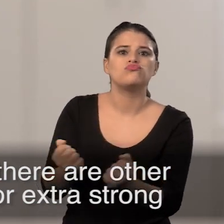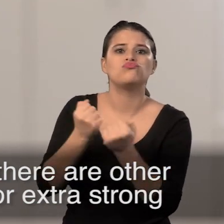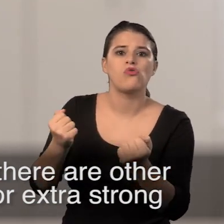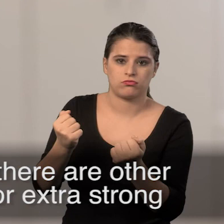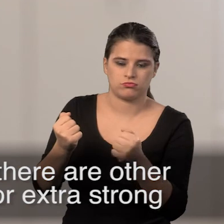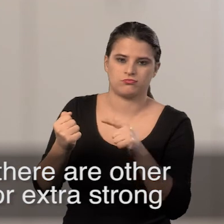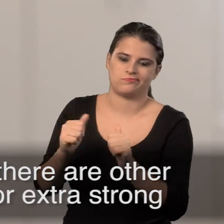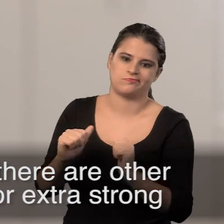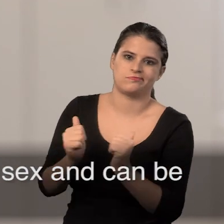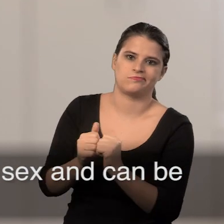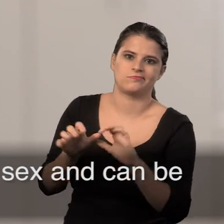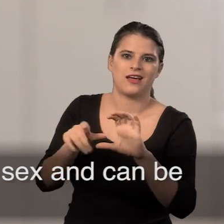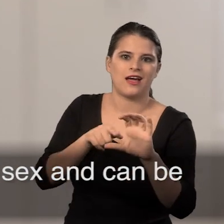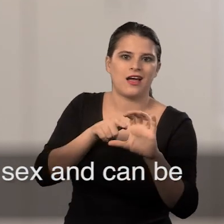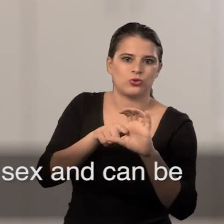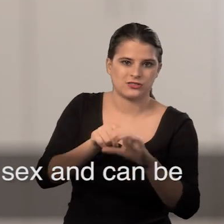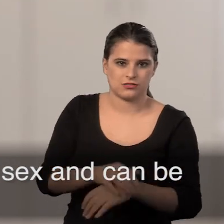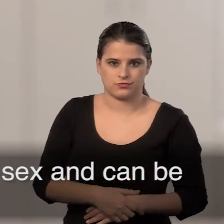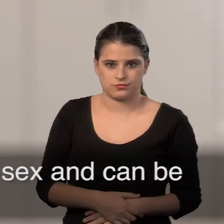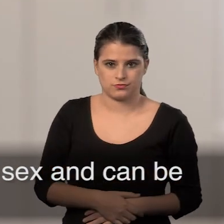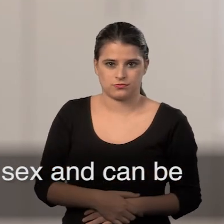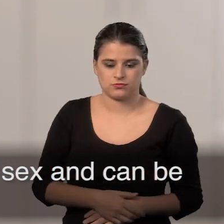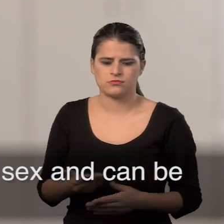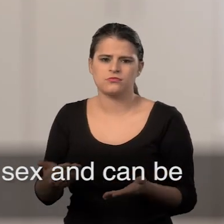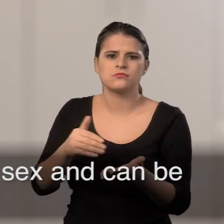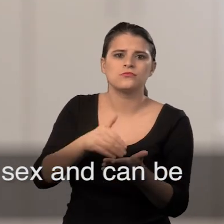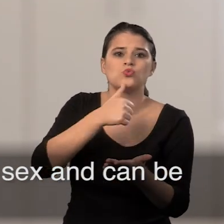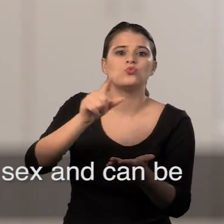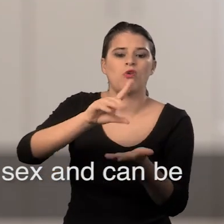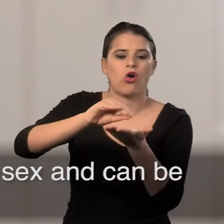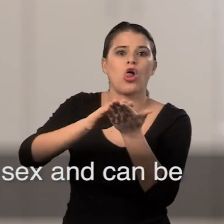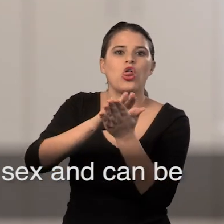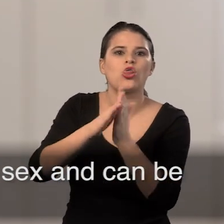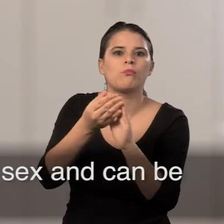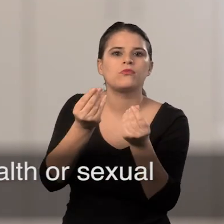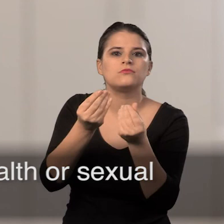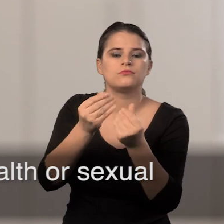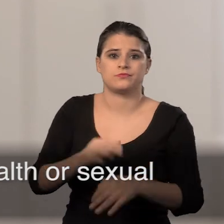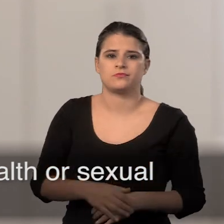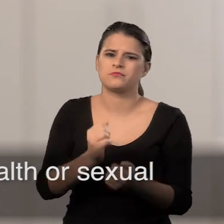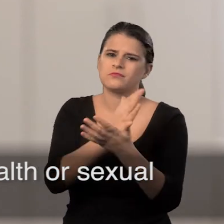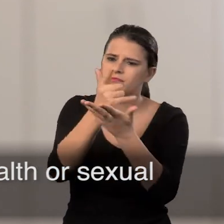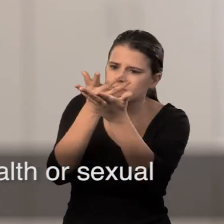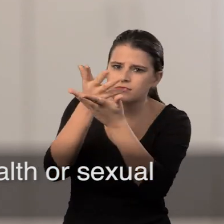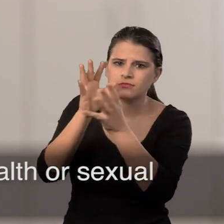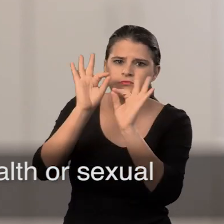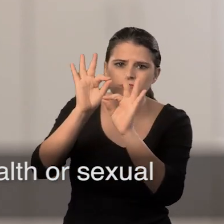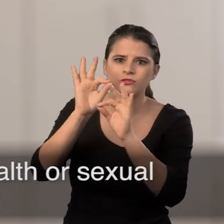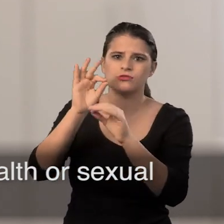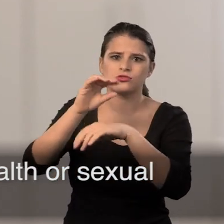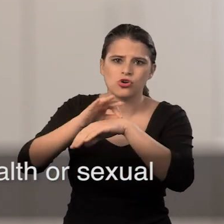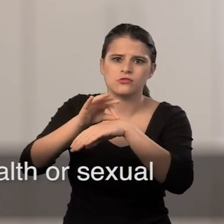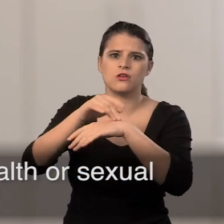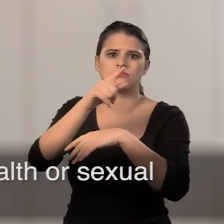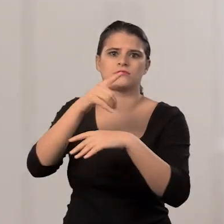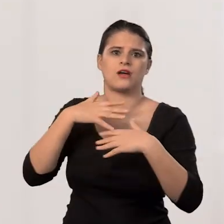safe or extra strong. These are usually preferable for anal sex and can be used with a lubricant. So just check with any specialist health